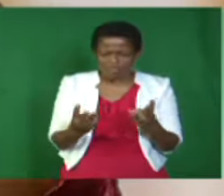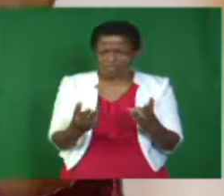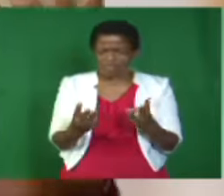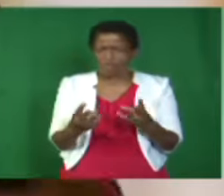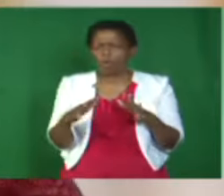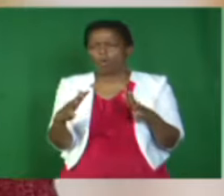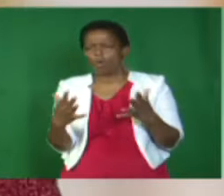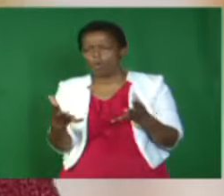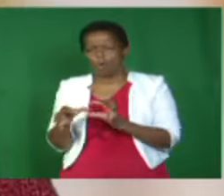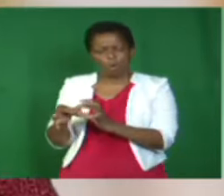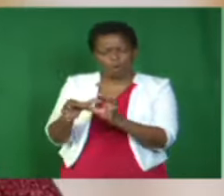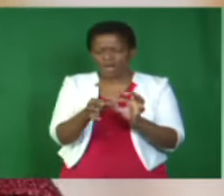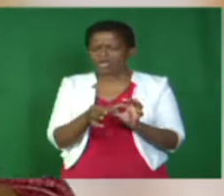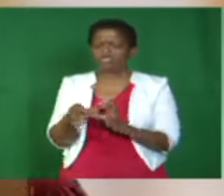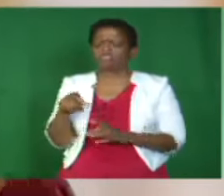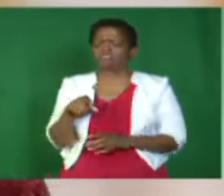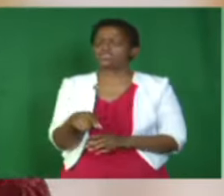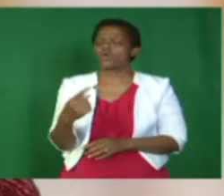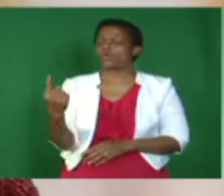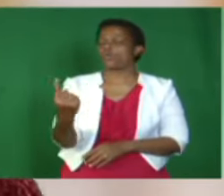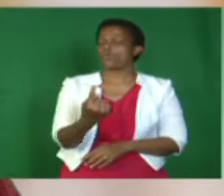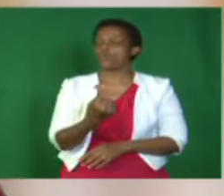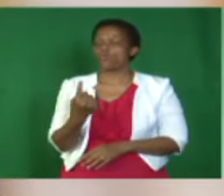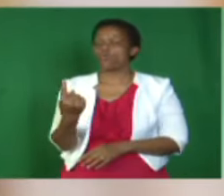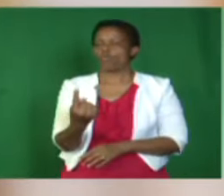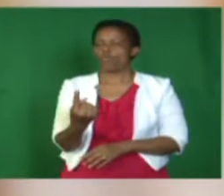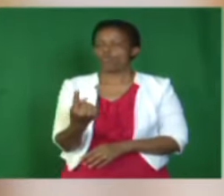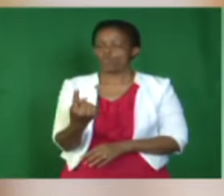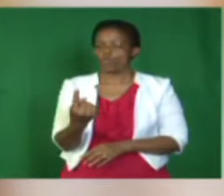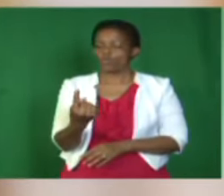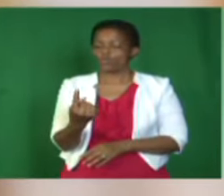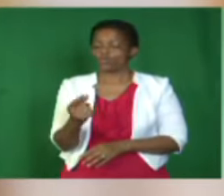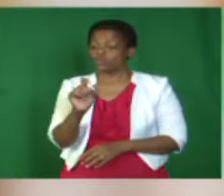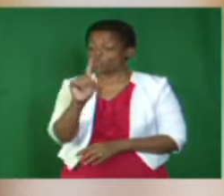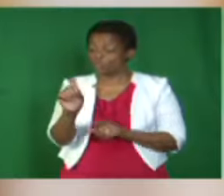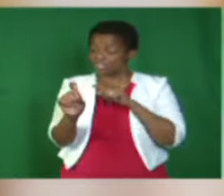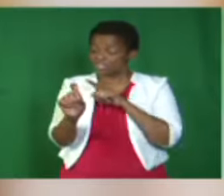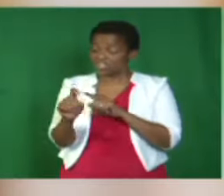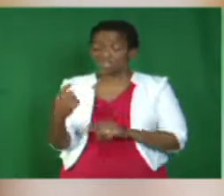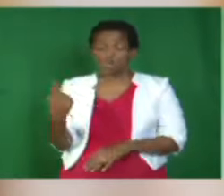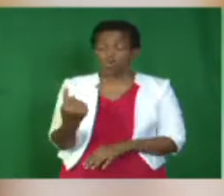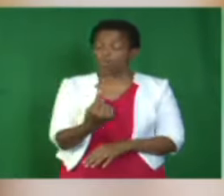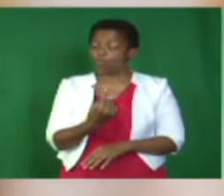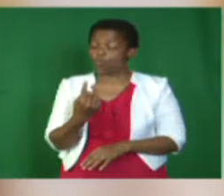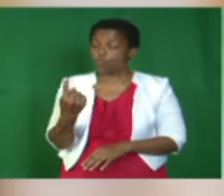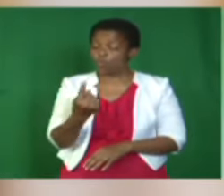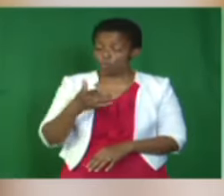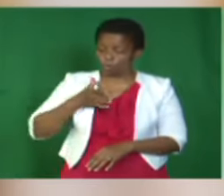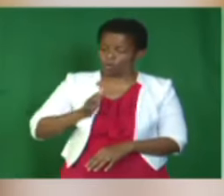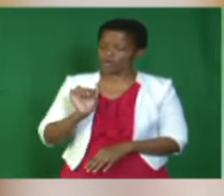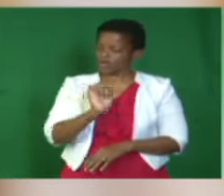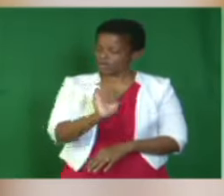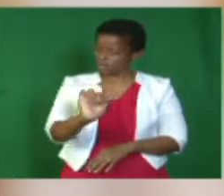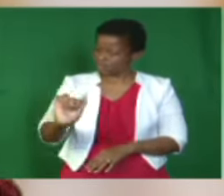mention an organization. So when you are usually meeting yourself with a question that says who, it normally requires you